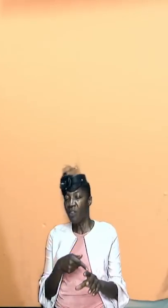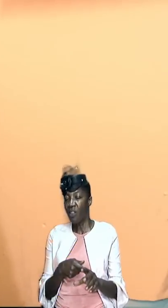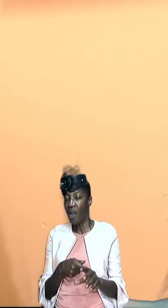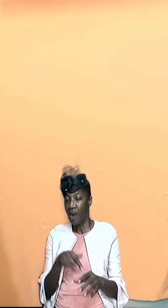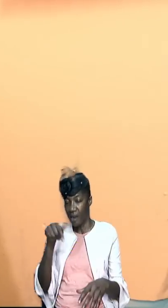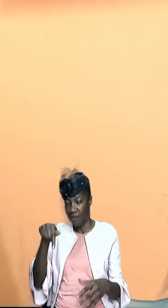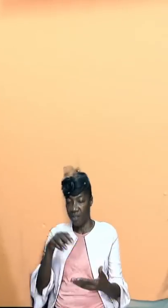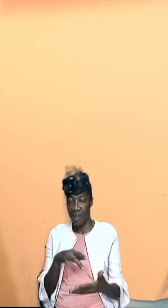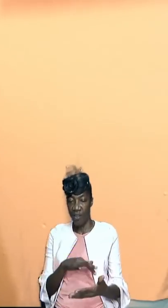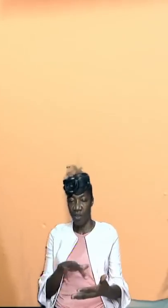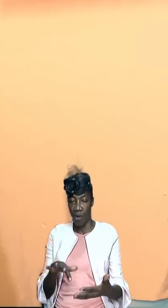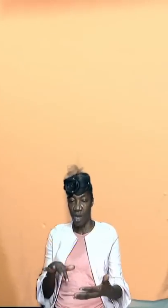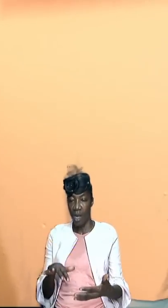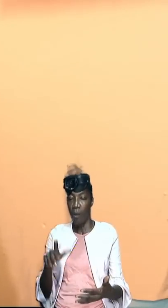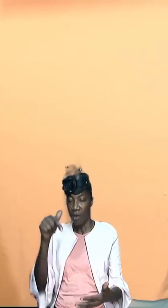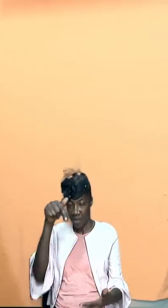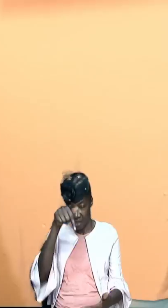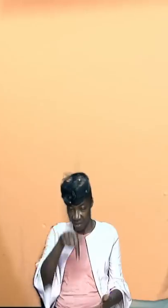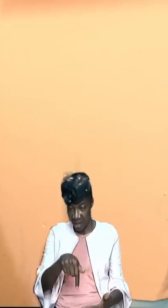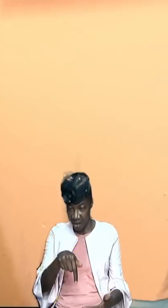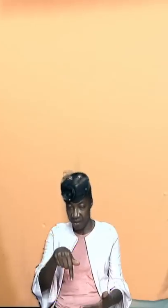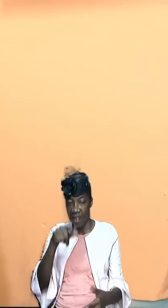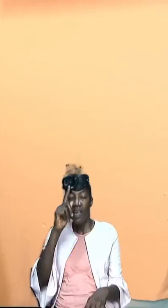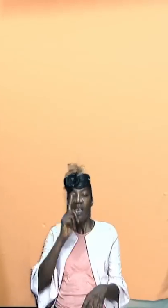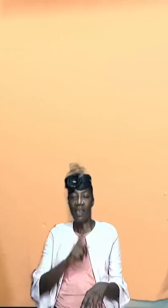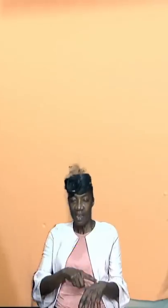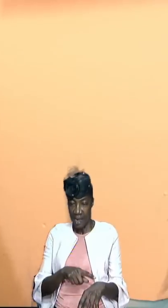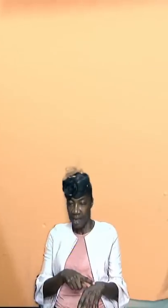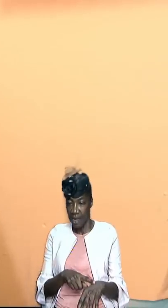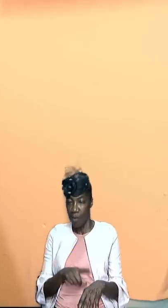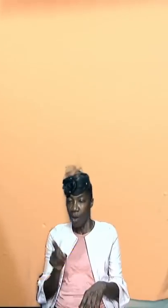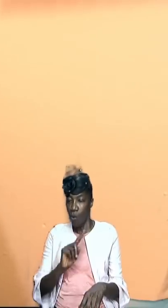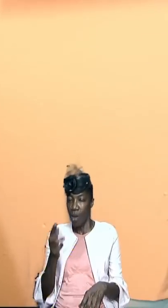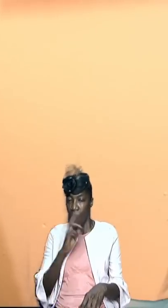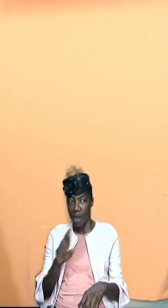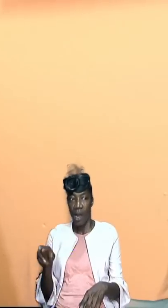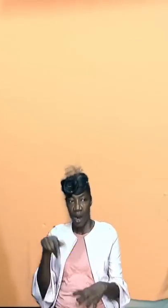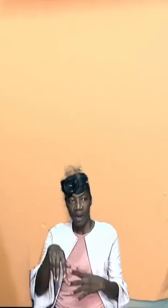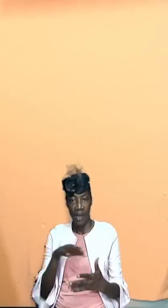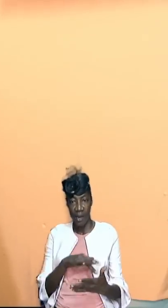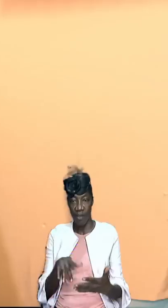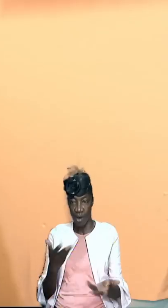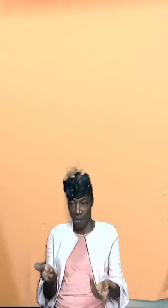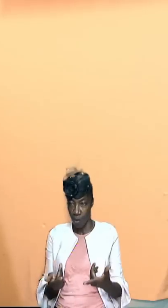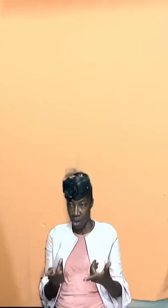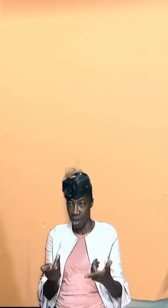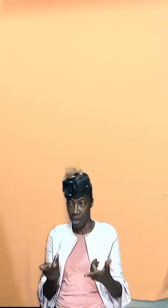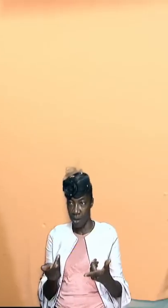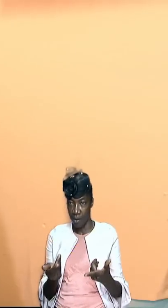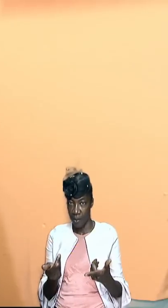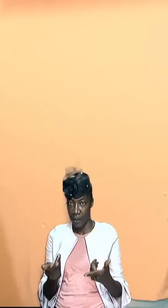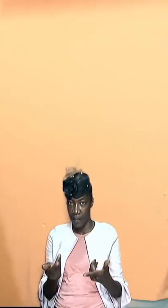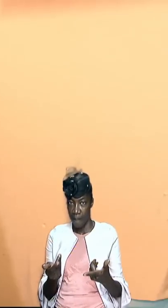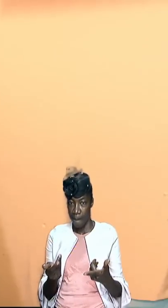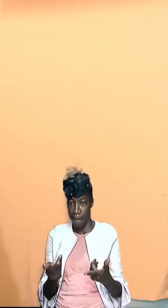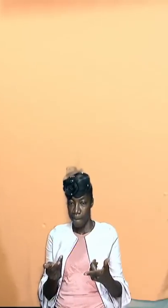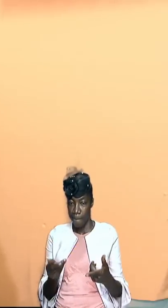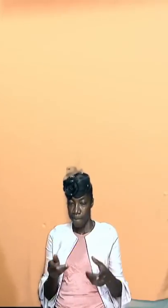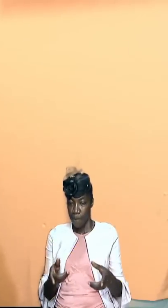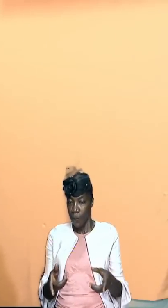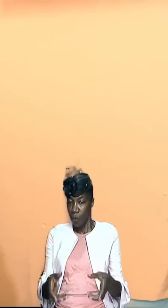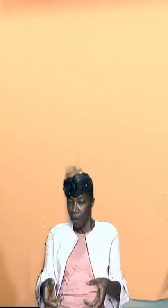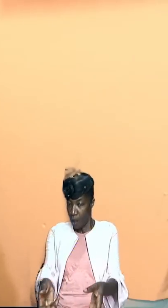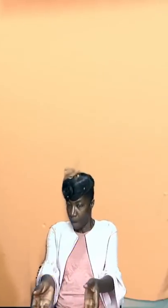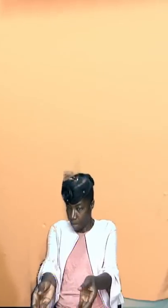study. But at this point, given where we are in the study, I want to pull our